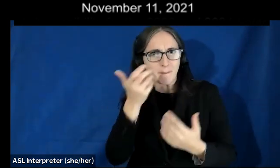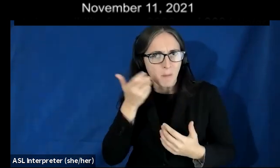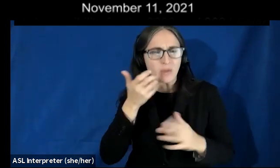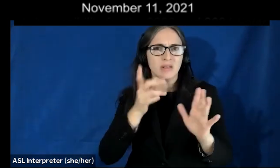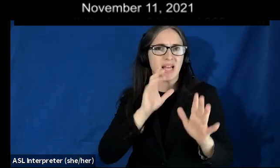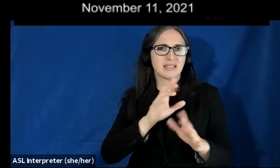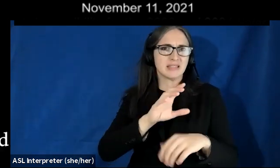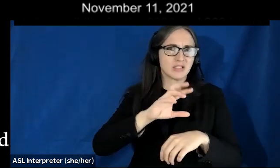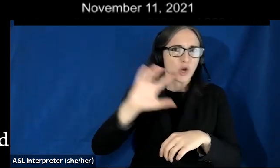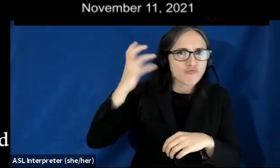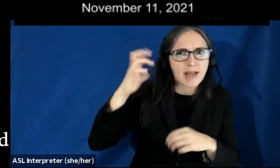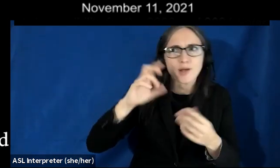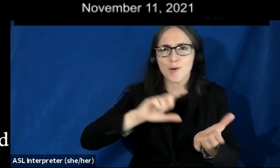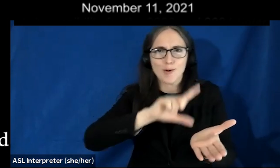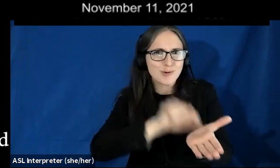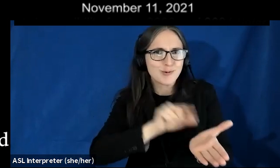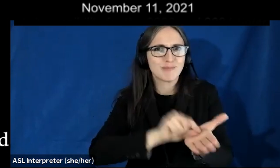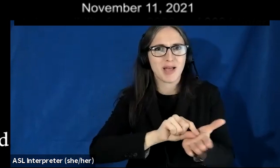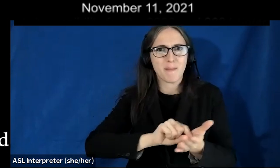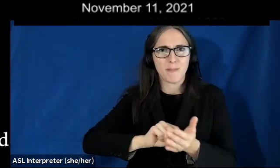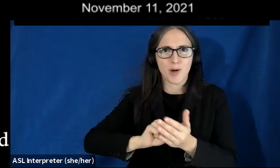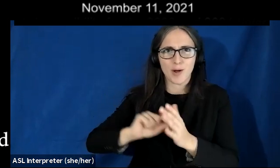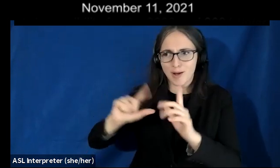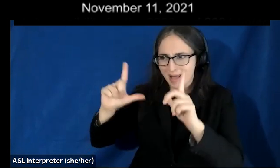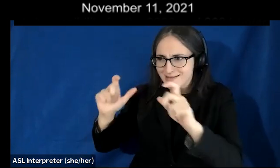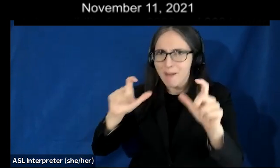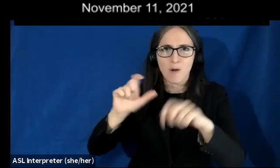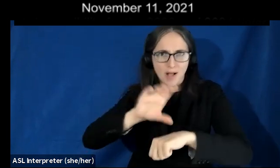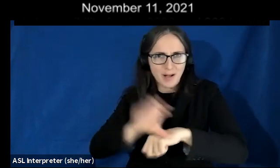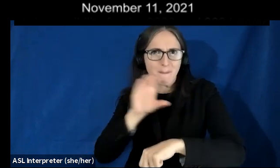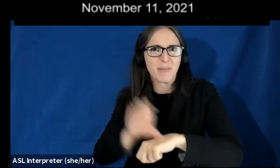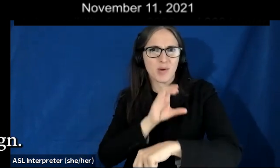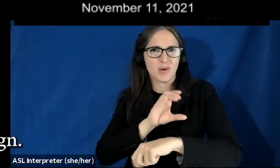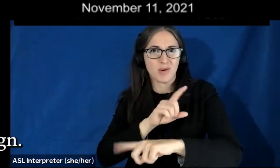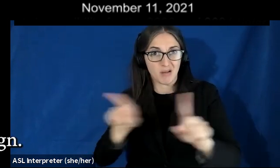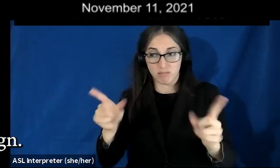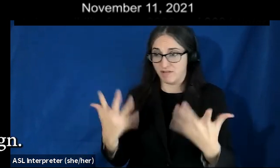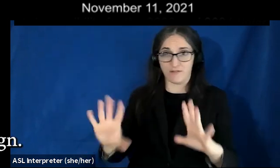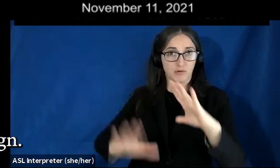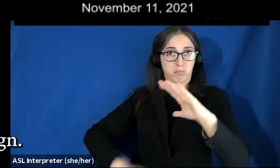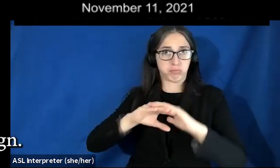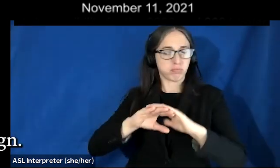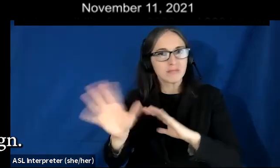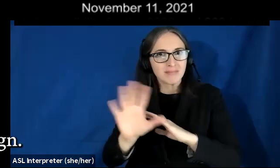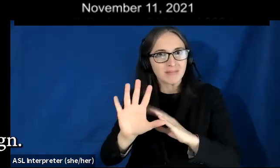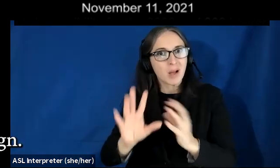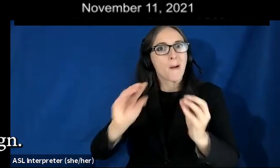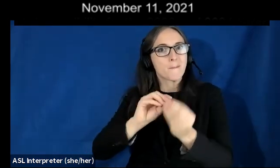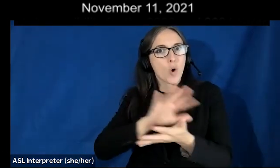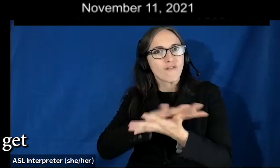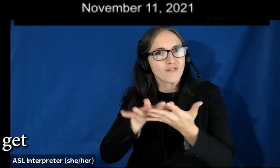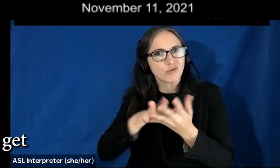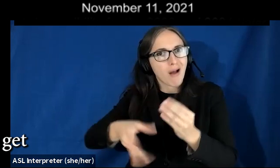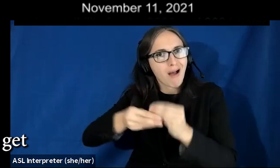camera. New features continue to be added. In order to reach the universal